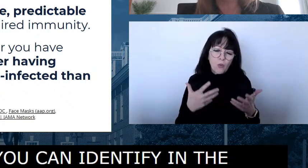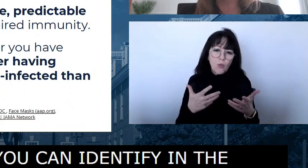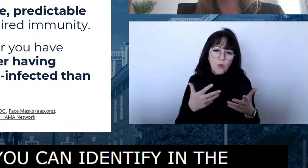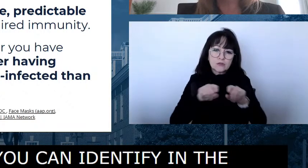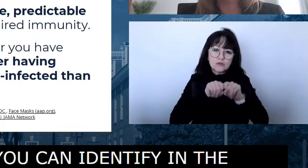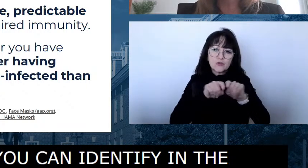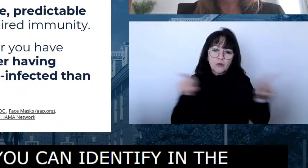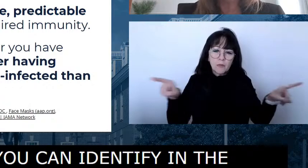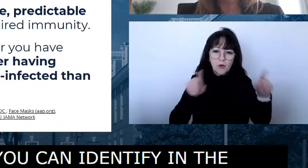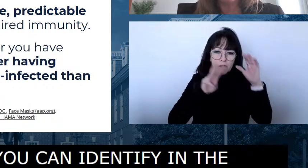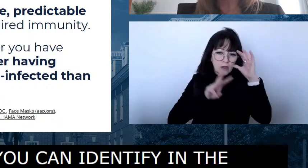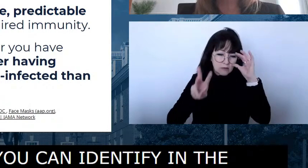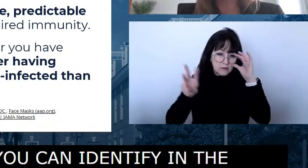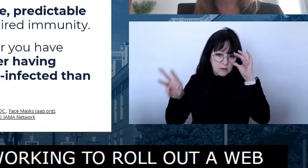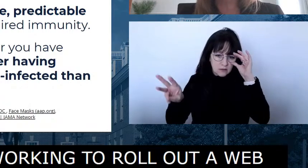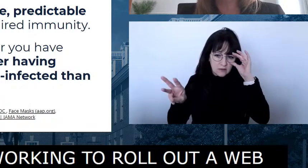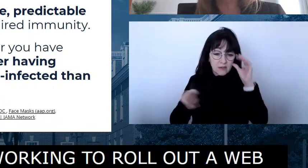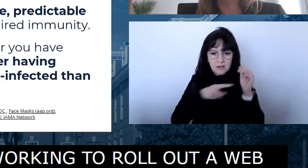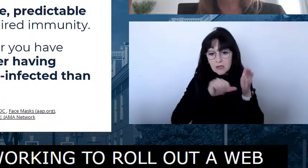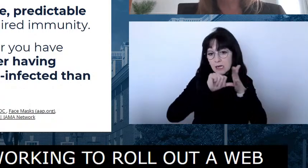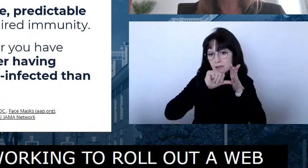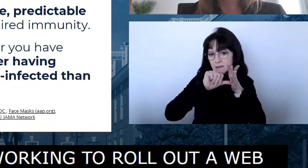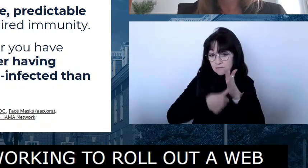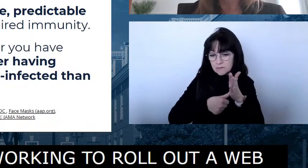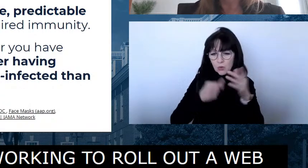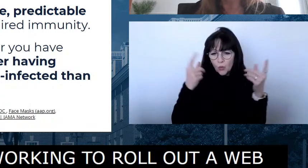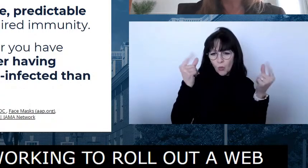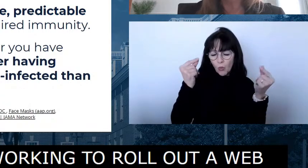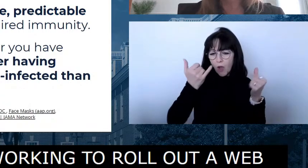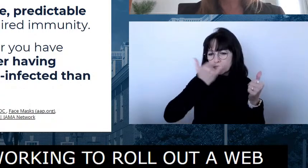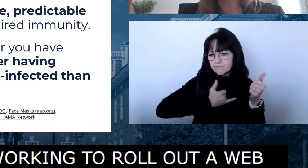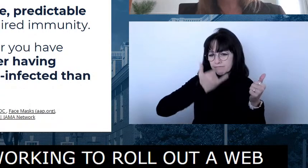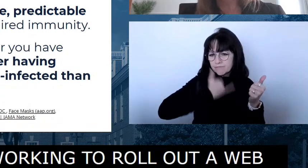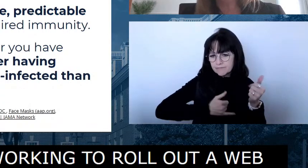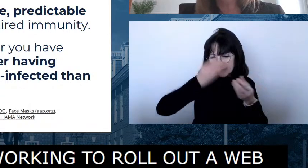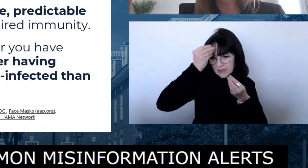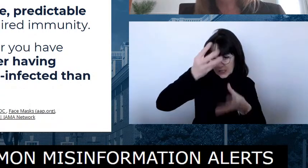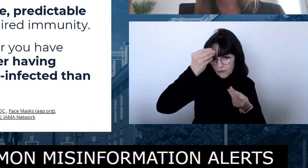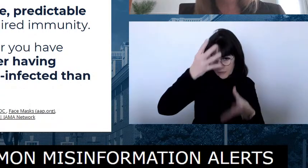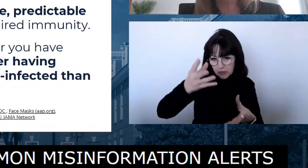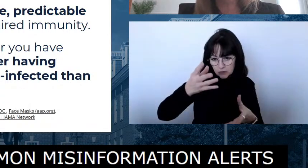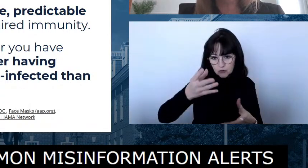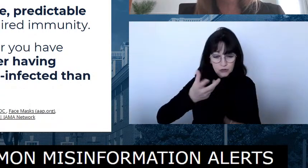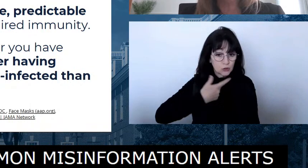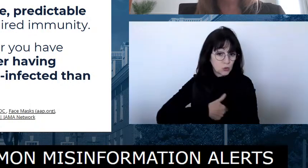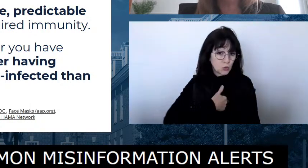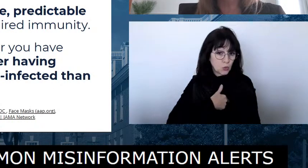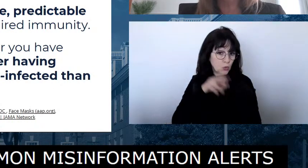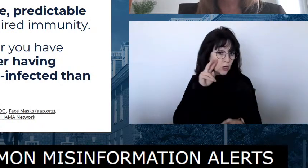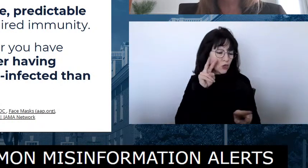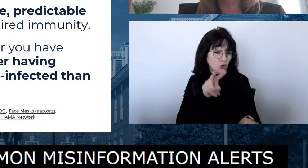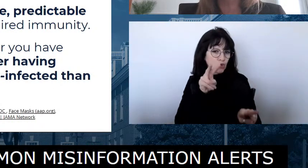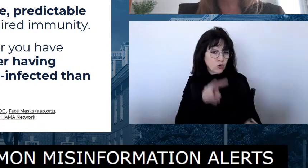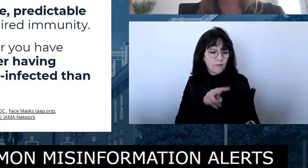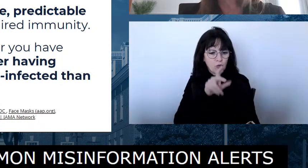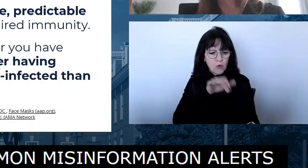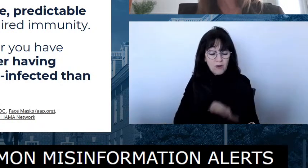alerts and provides the facts for the situation. We hope this page will be live within the next few weeks on